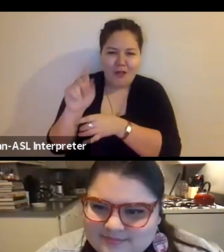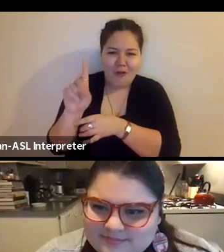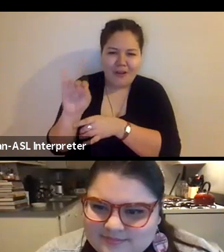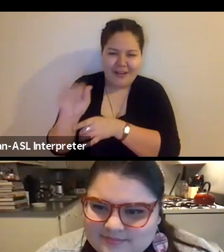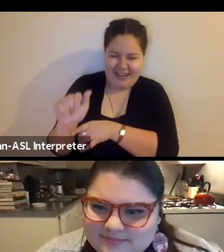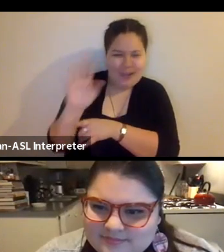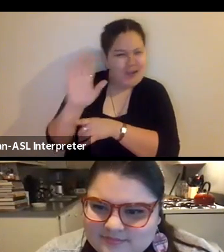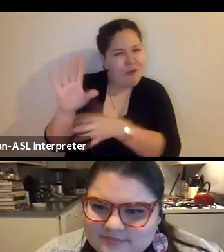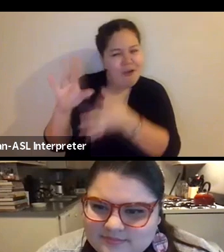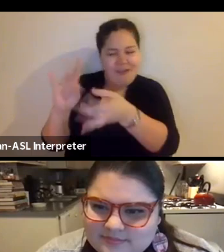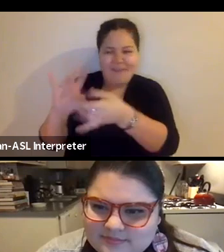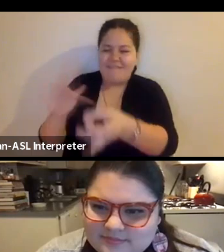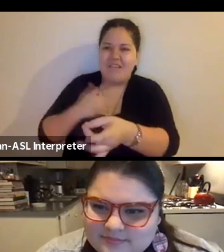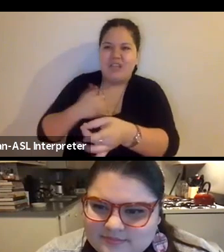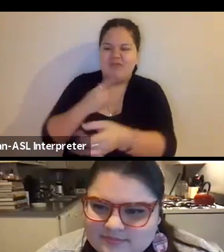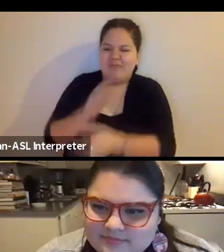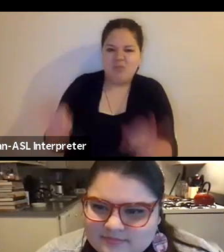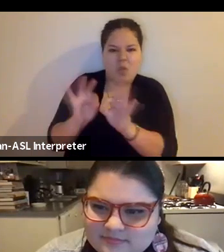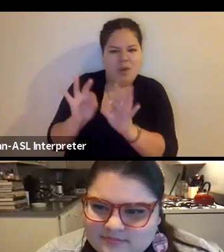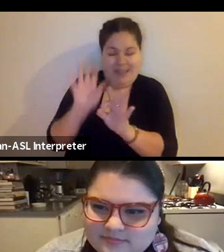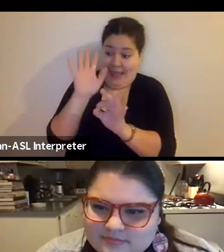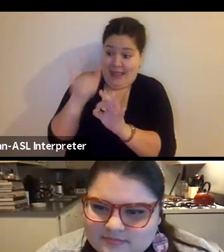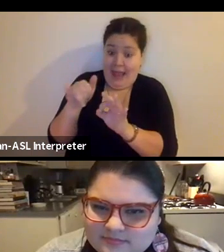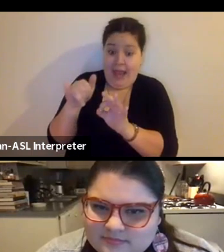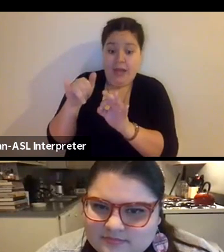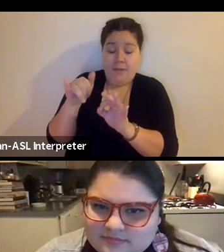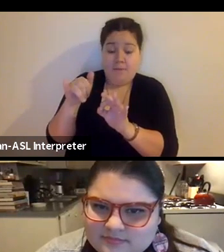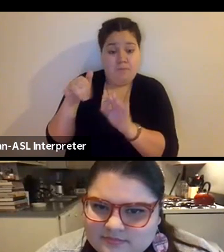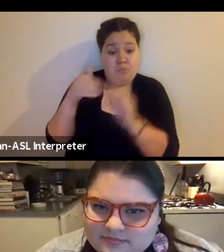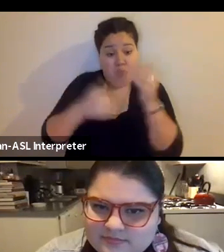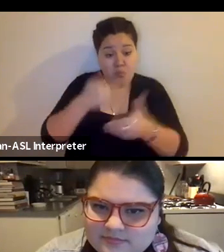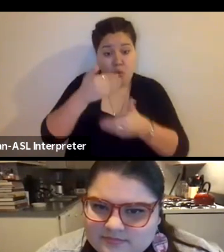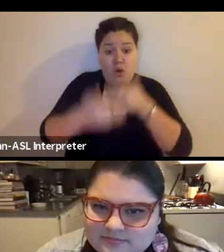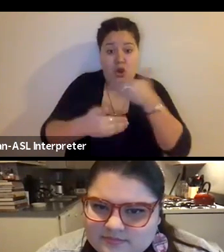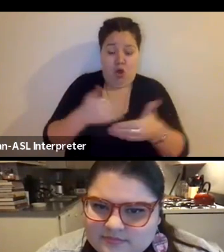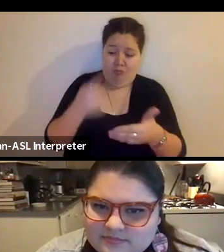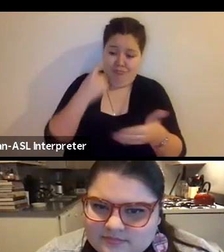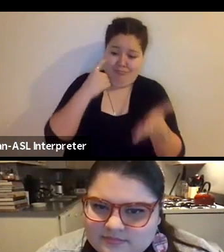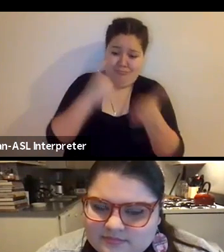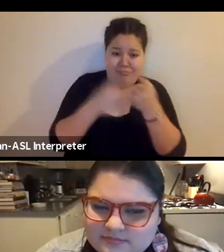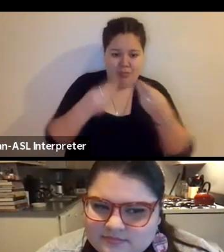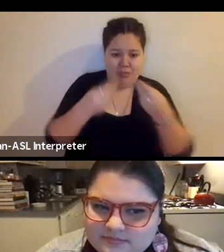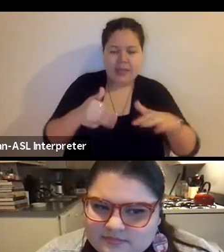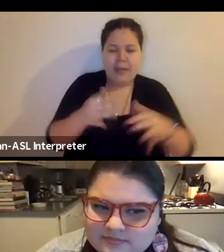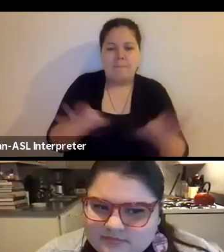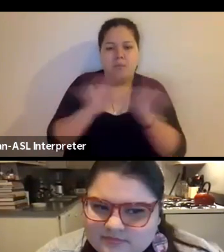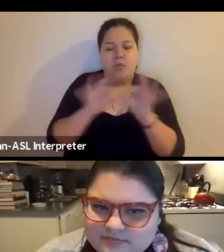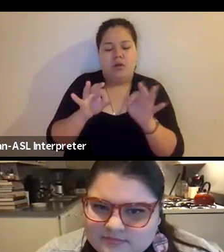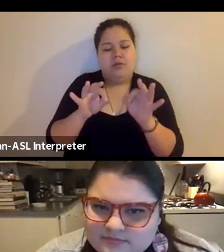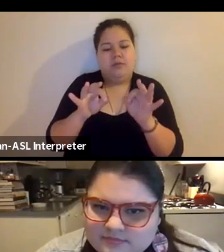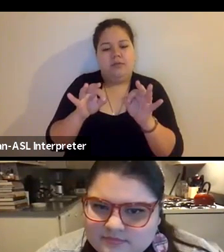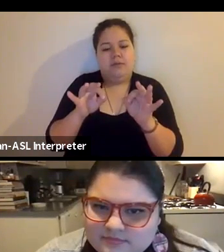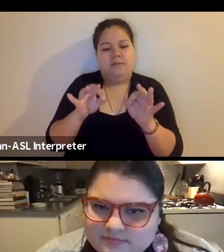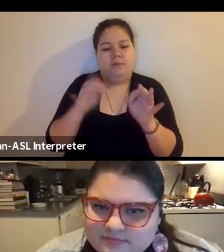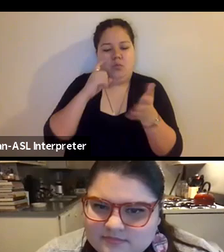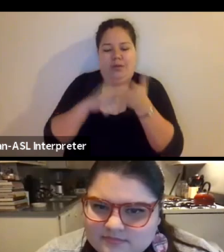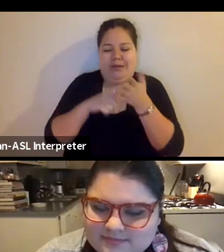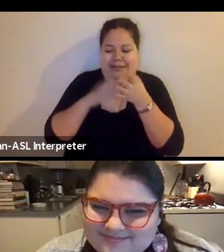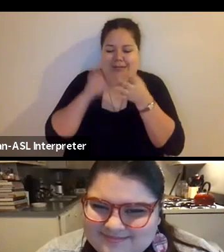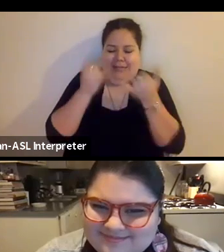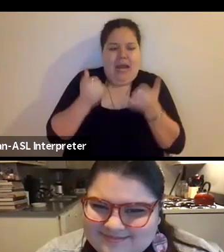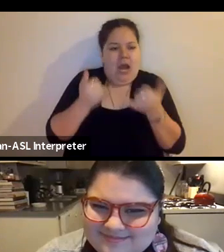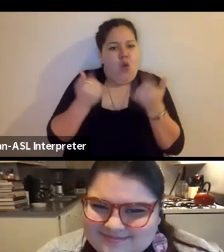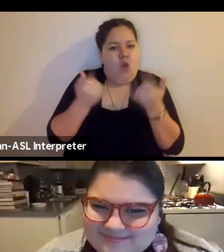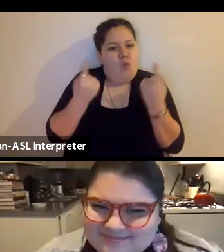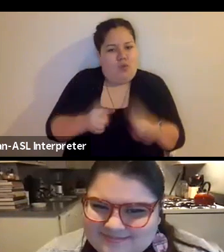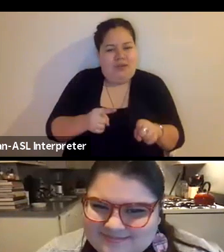so important that these protocols are a method of coming into the present and building relational foundations,